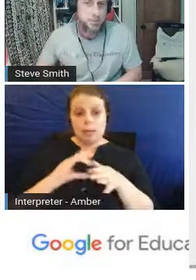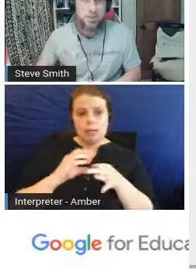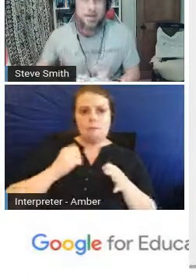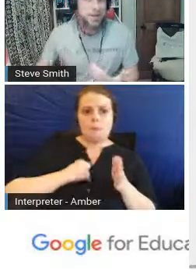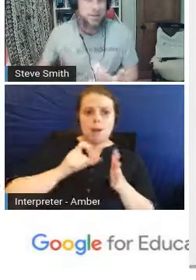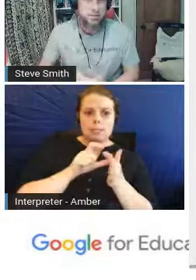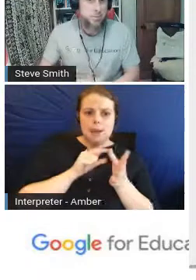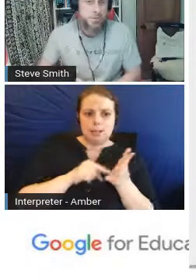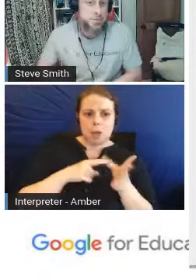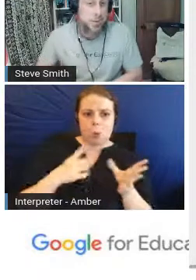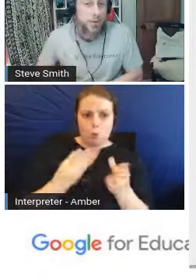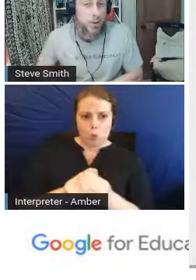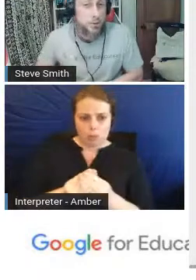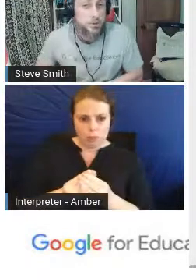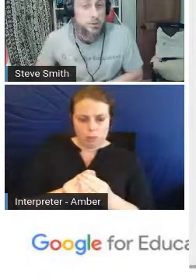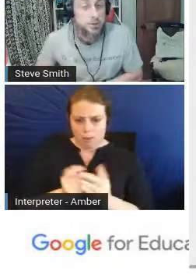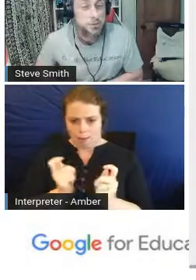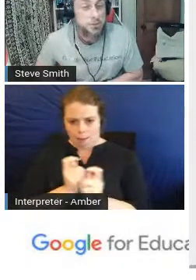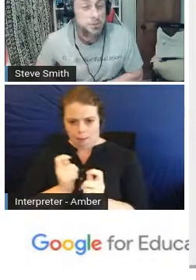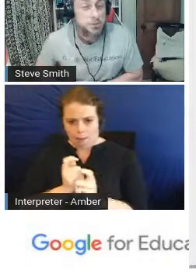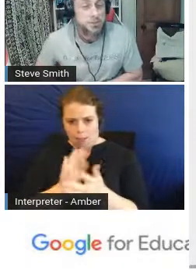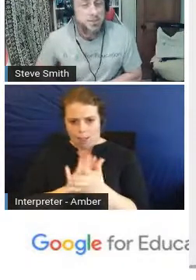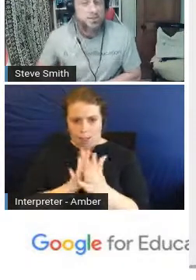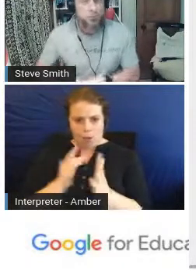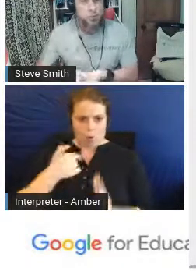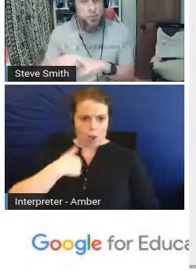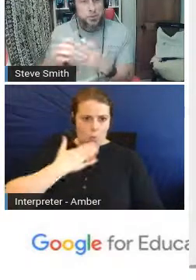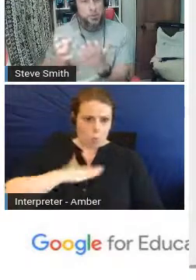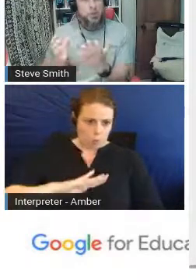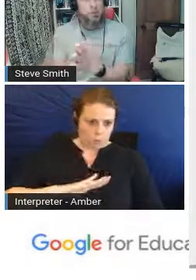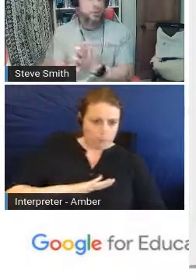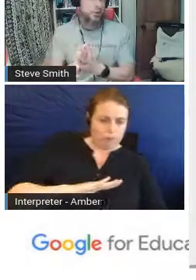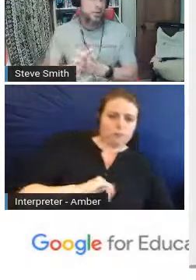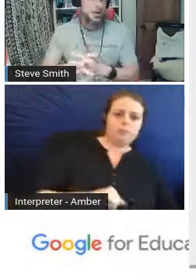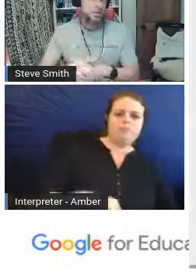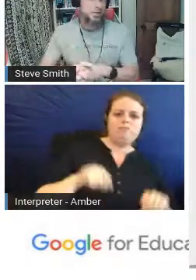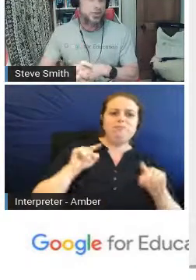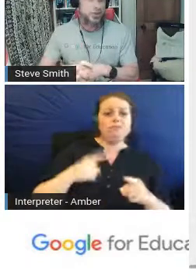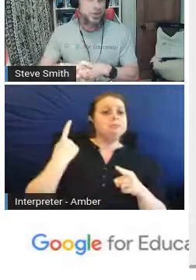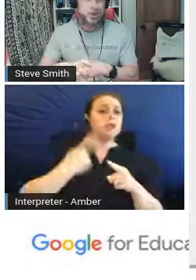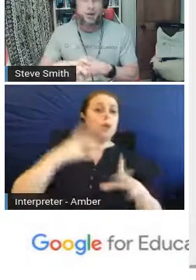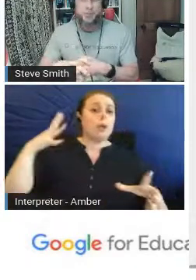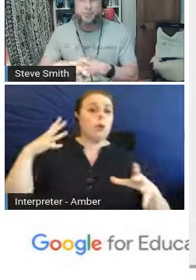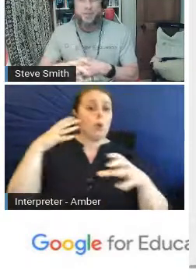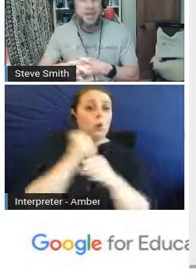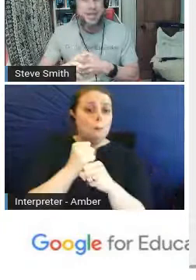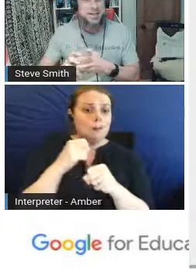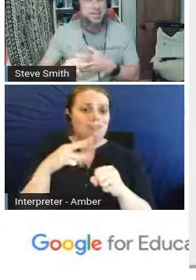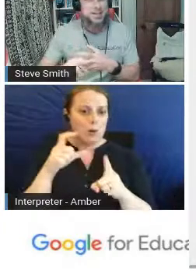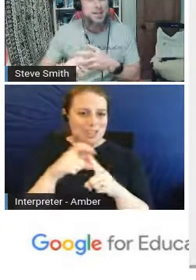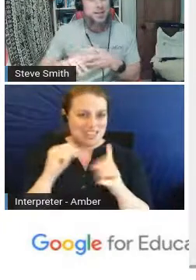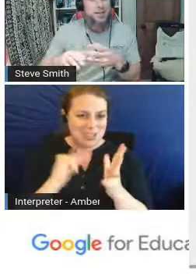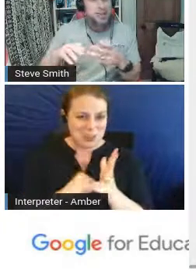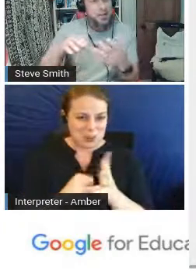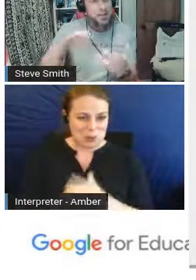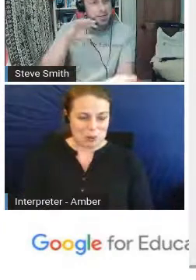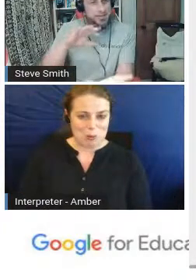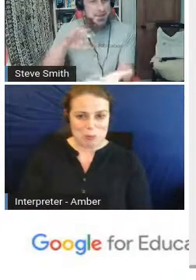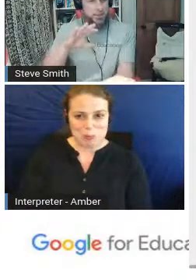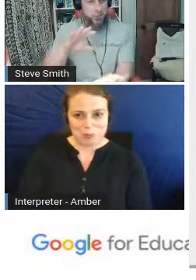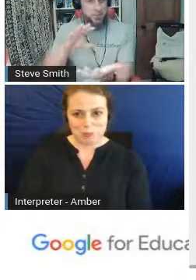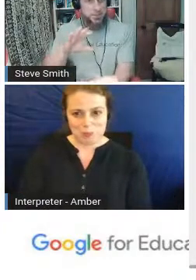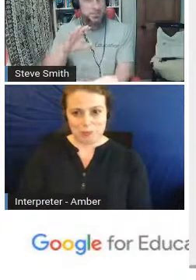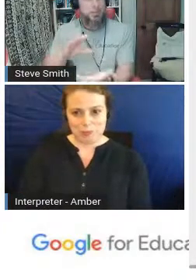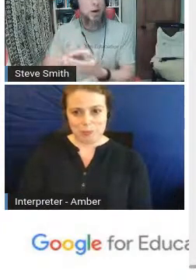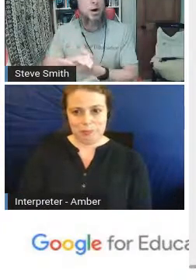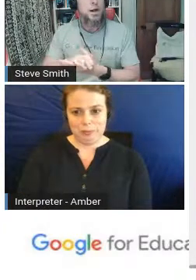it and customize it to how I want. So that's a real quick look at Data Studio and